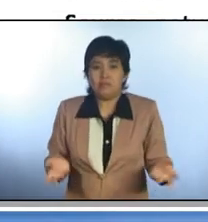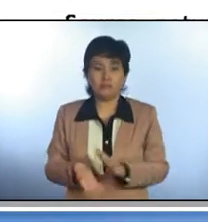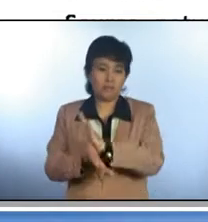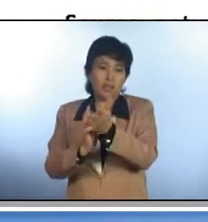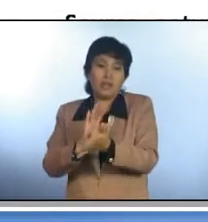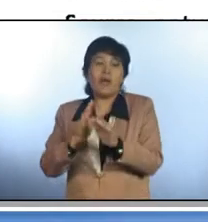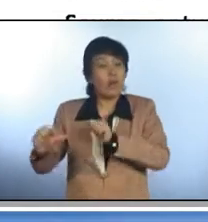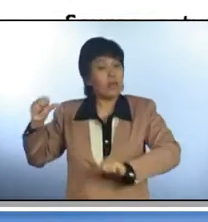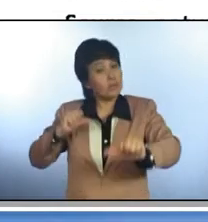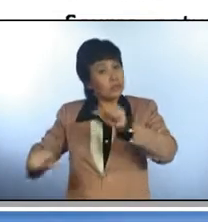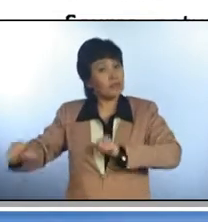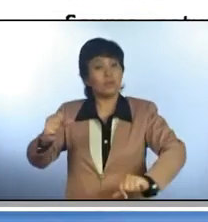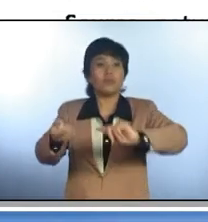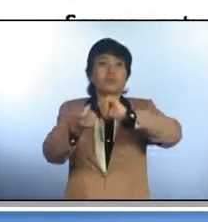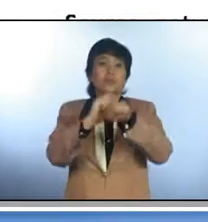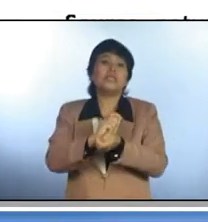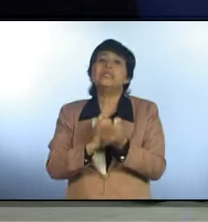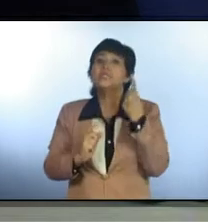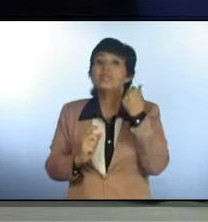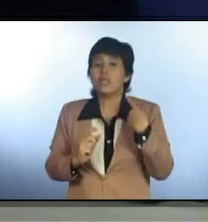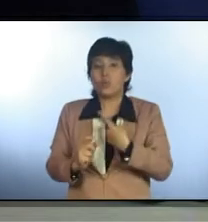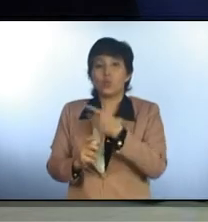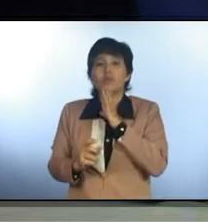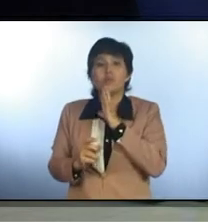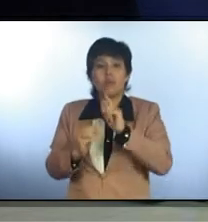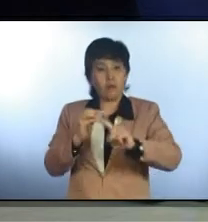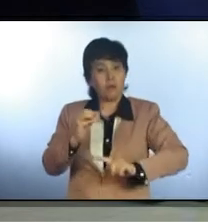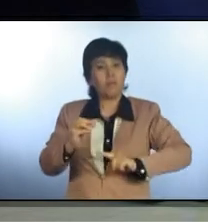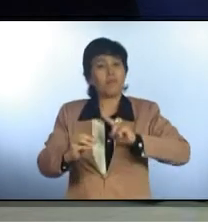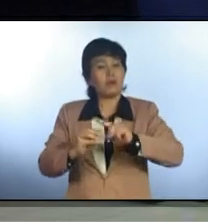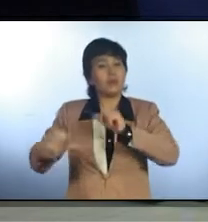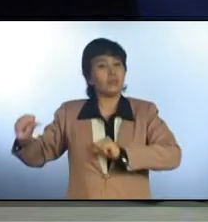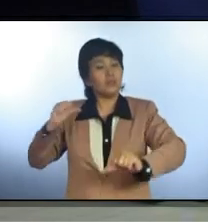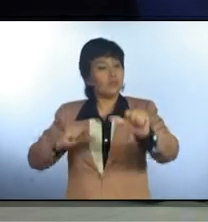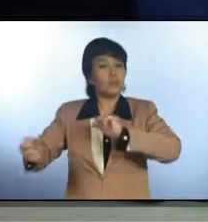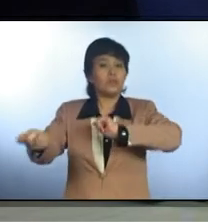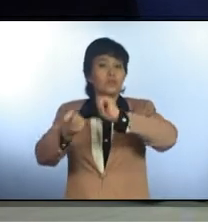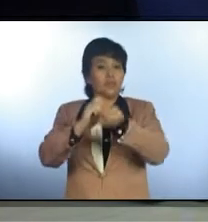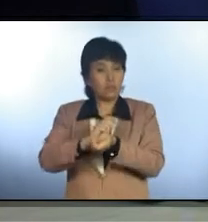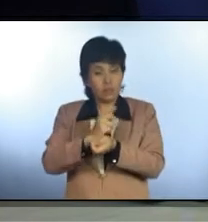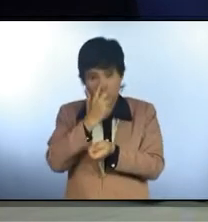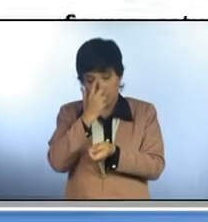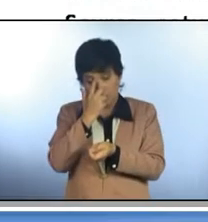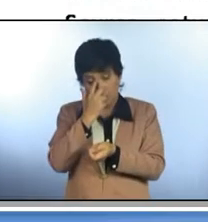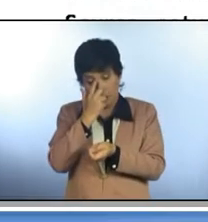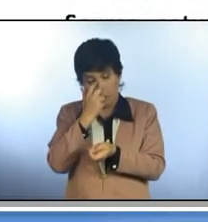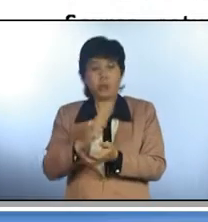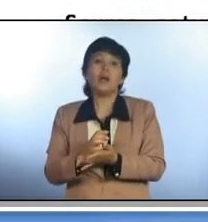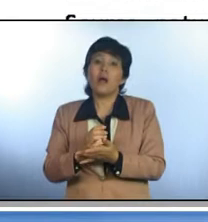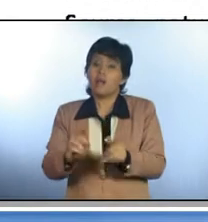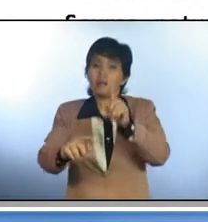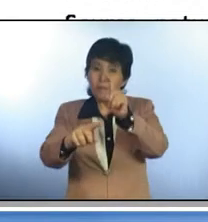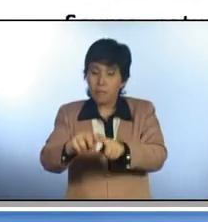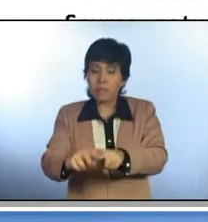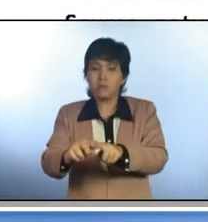Now, how do attitudes change? Now, just now we have talked about attitude do changed. Okay, it depends on the